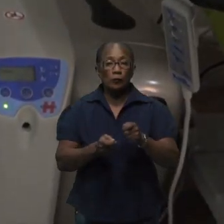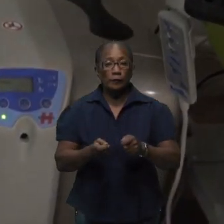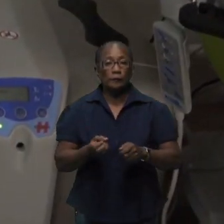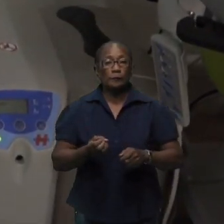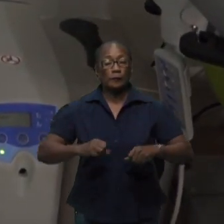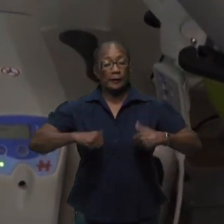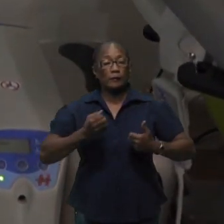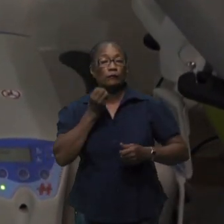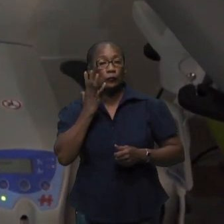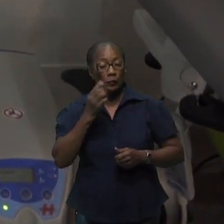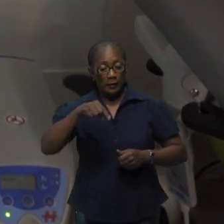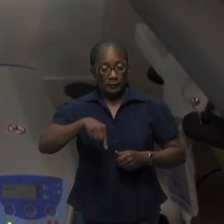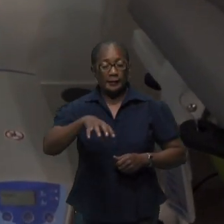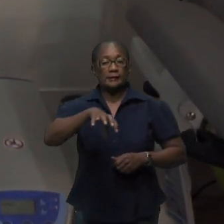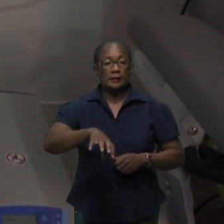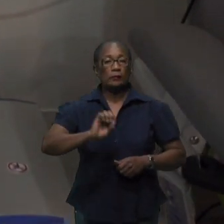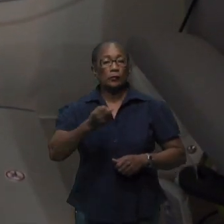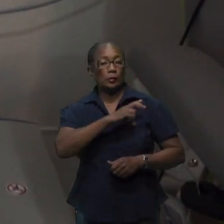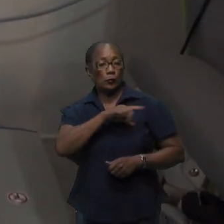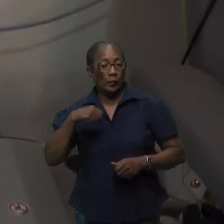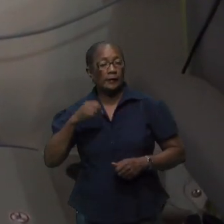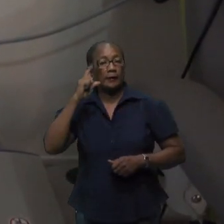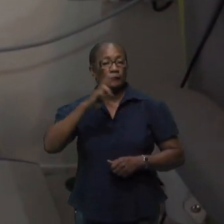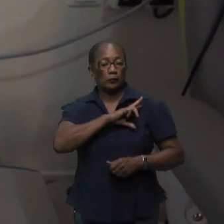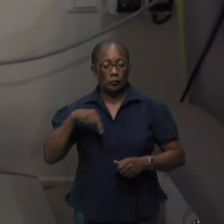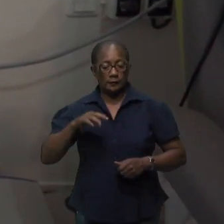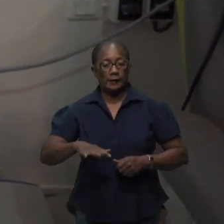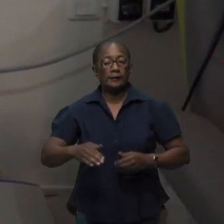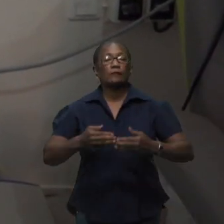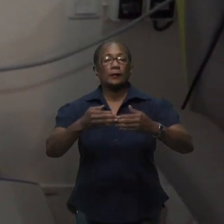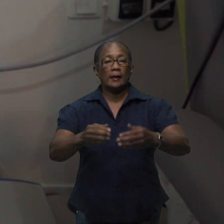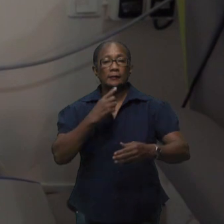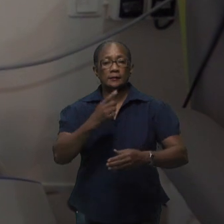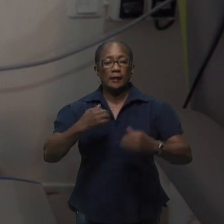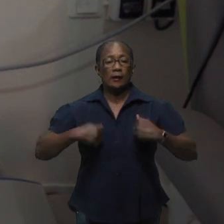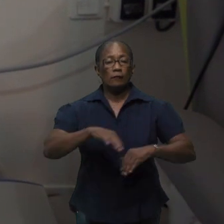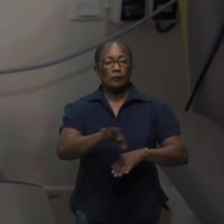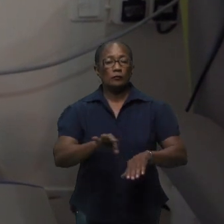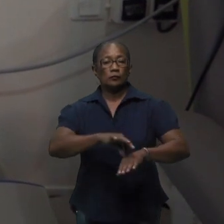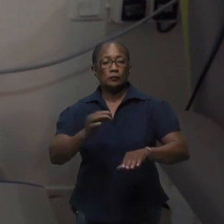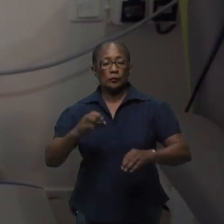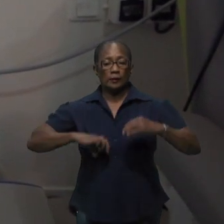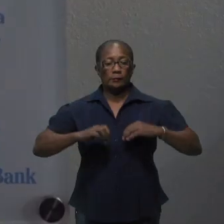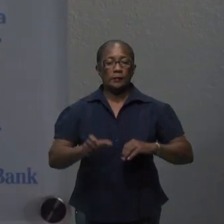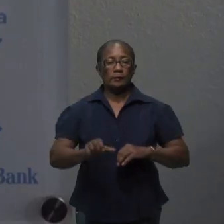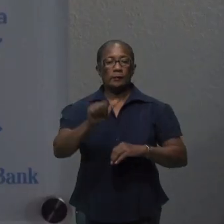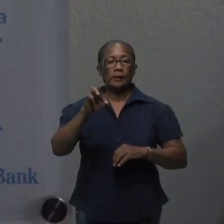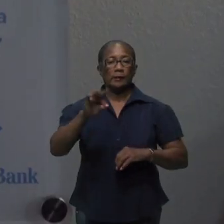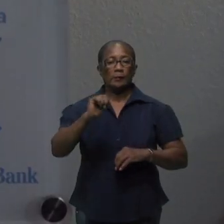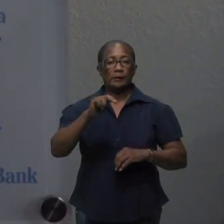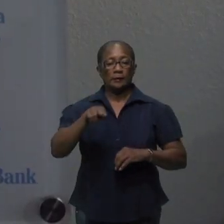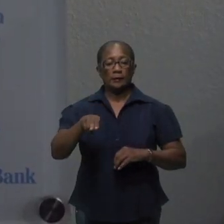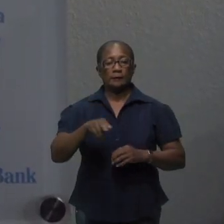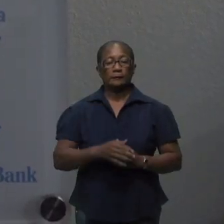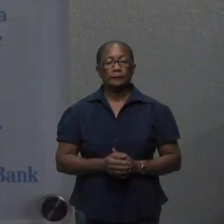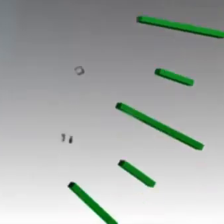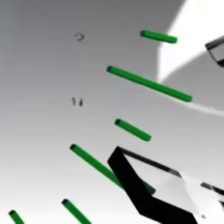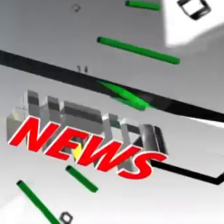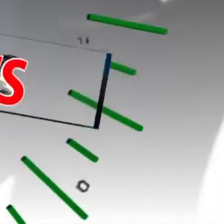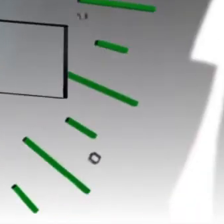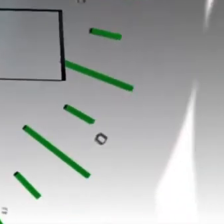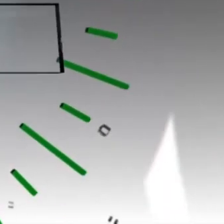care at an early stage. With this center, we can extend the lives of our children, says Public Health Minister Amara